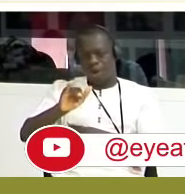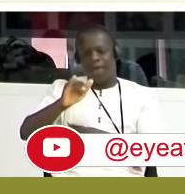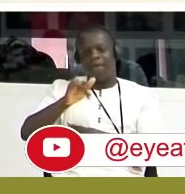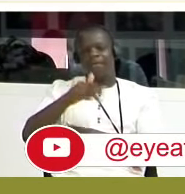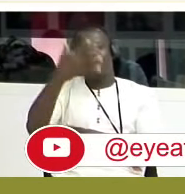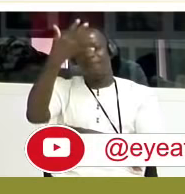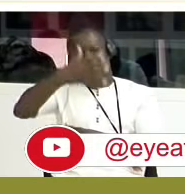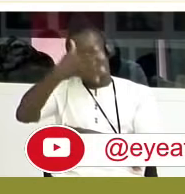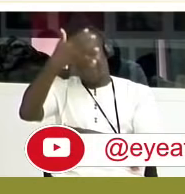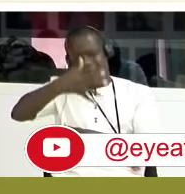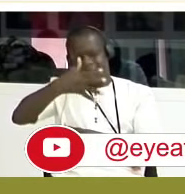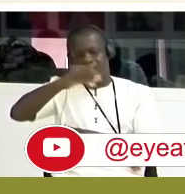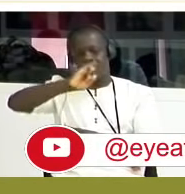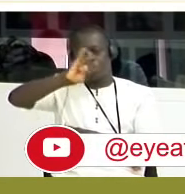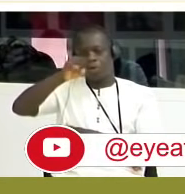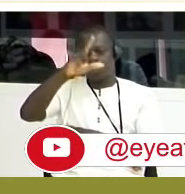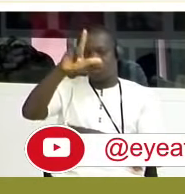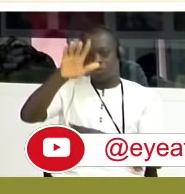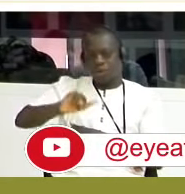15th of July